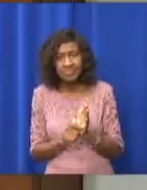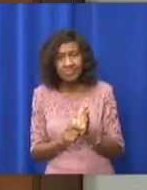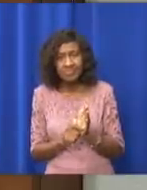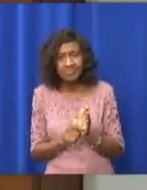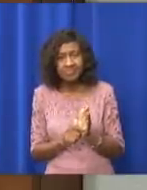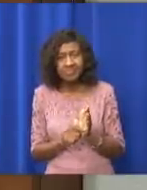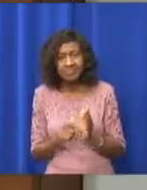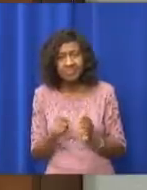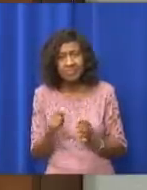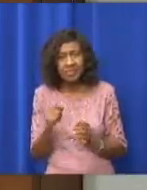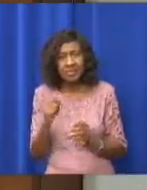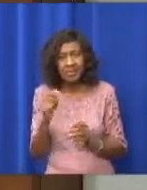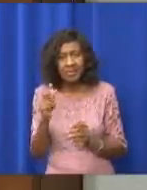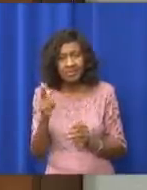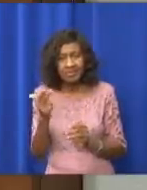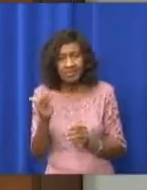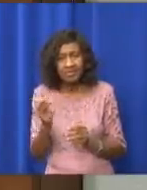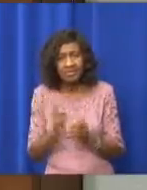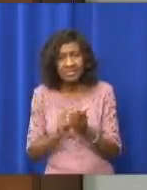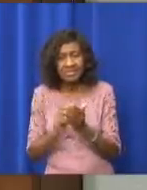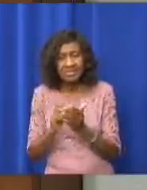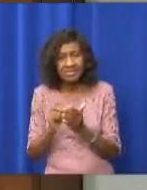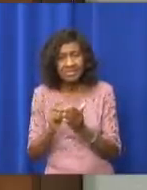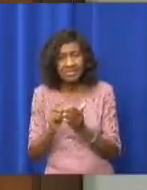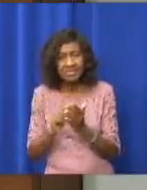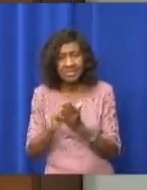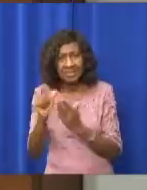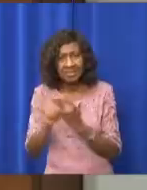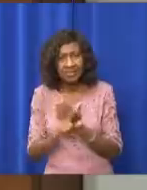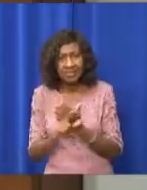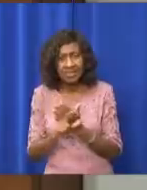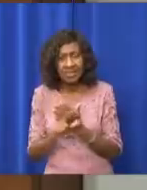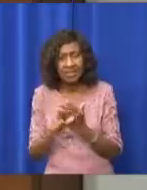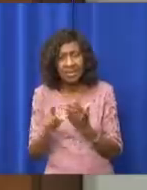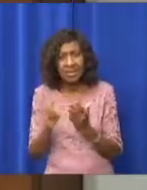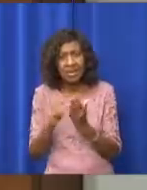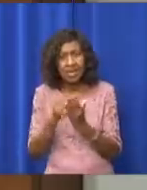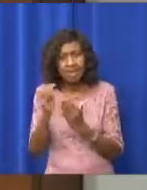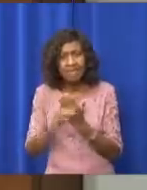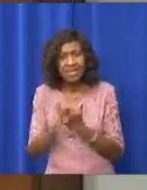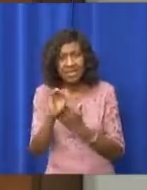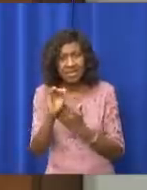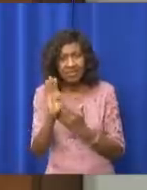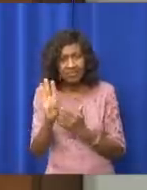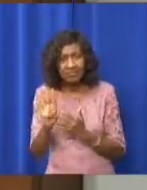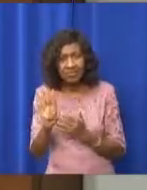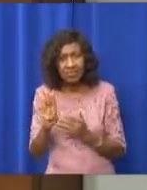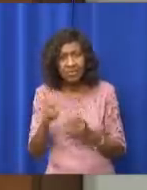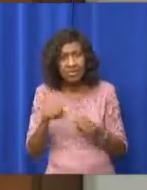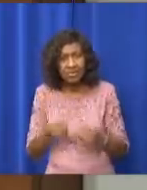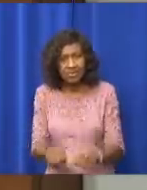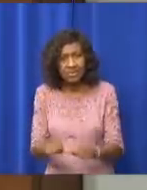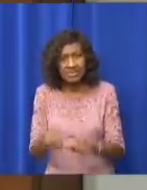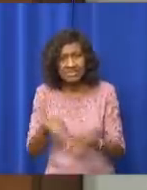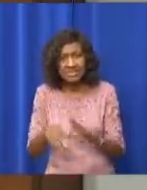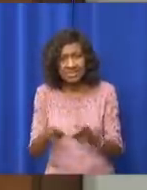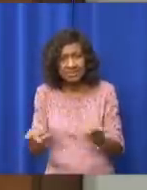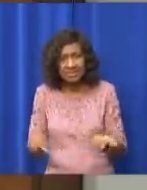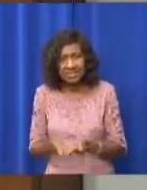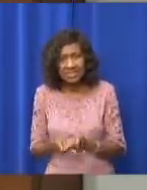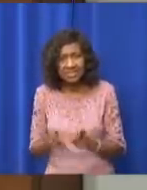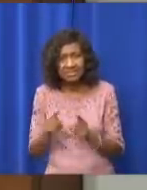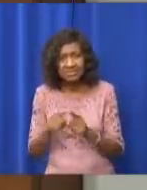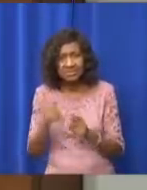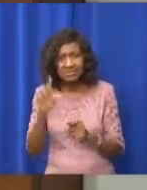the 30th of April and came into effect on the 4th of May 2020, will remain in place until 8